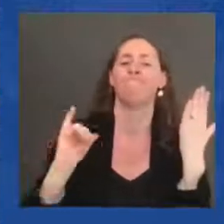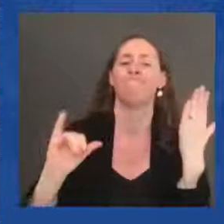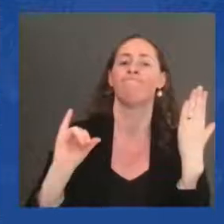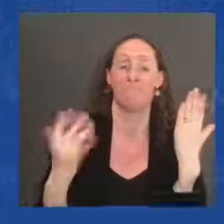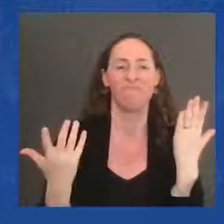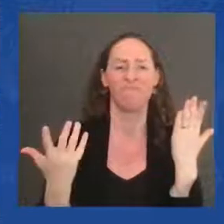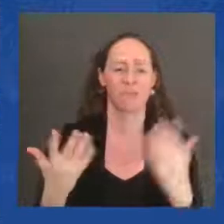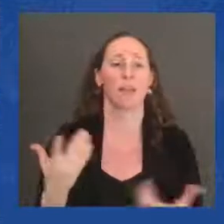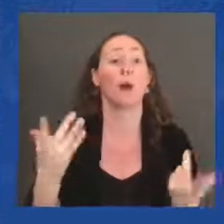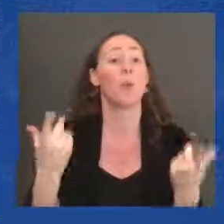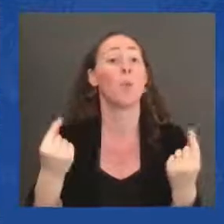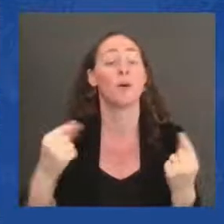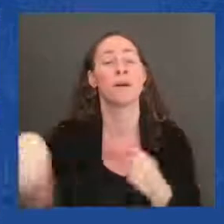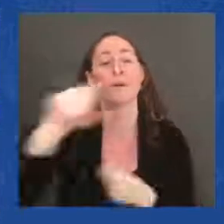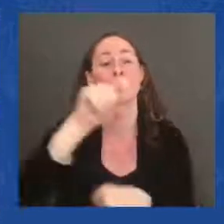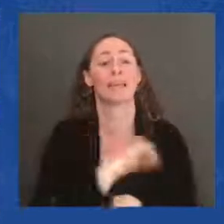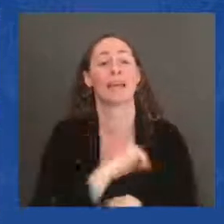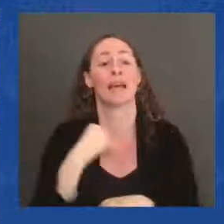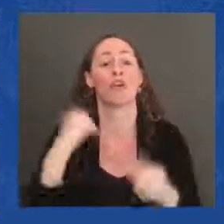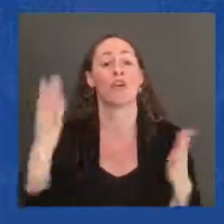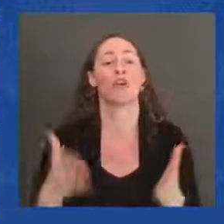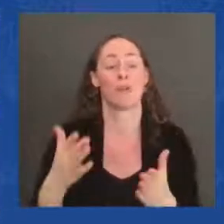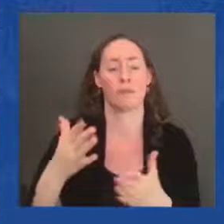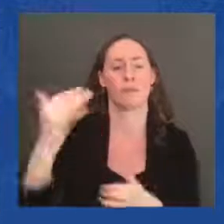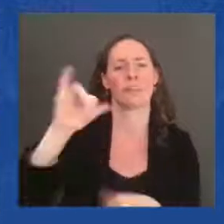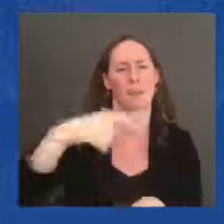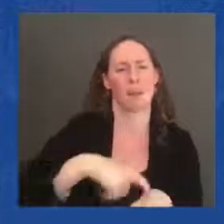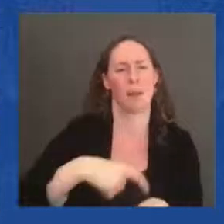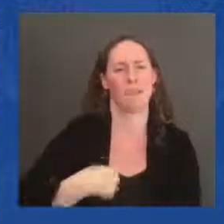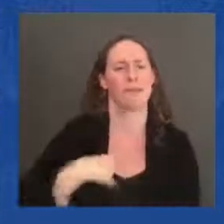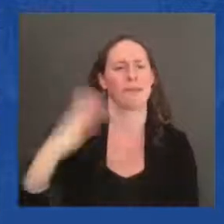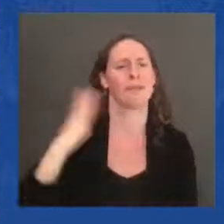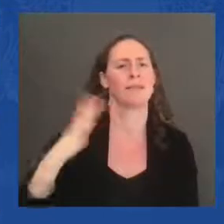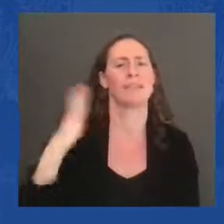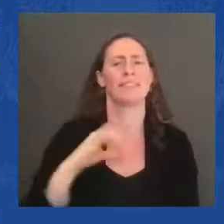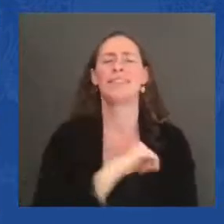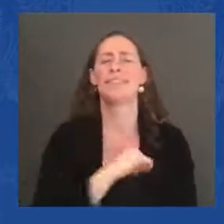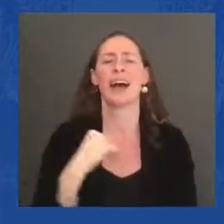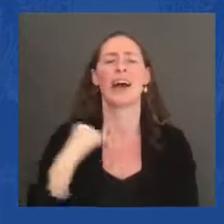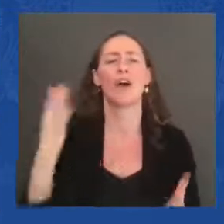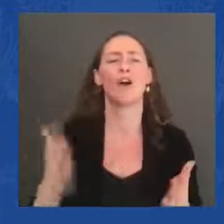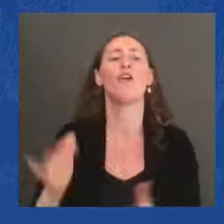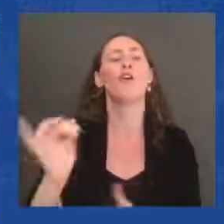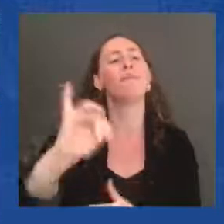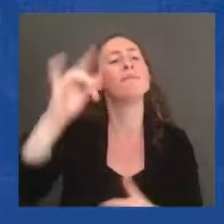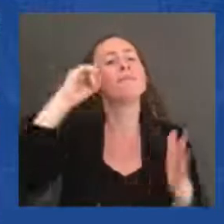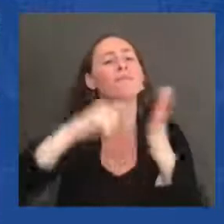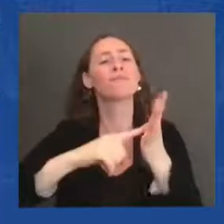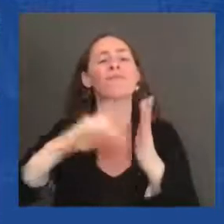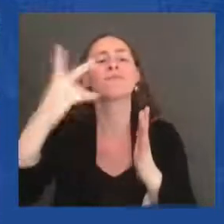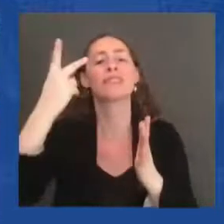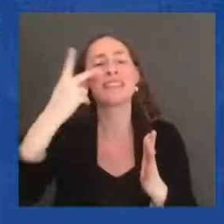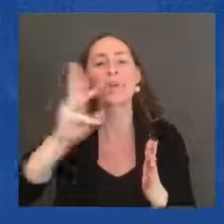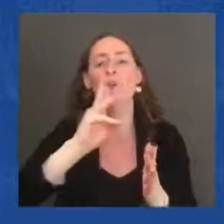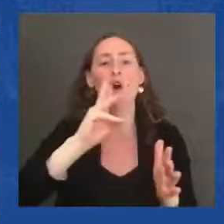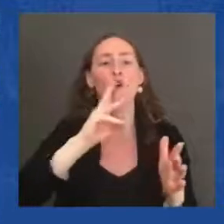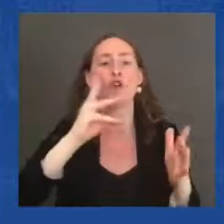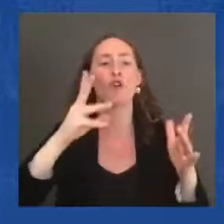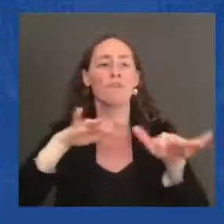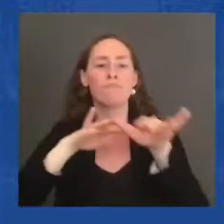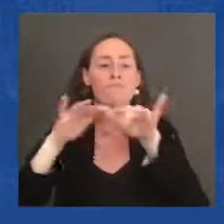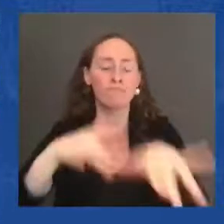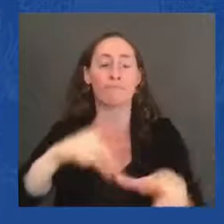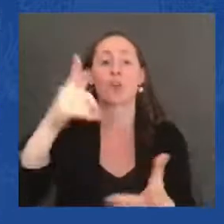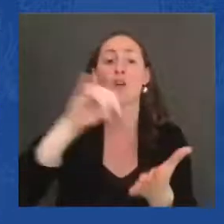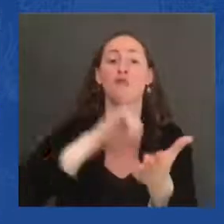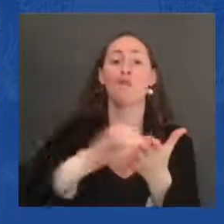New York State, they're being polluted. The fish were dying. Things were changing. And you know what it was all from? It wasn't because of what they're doing in upstate